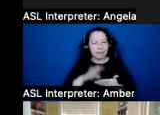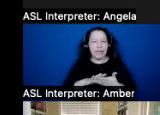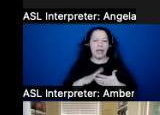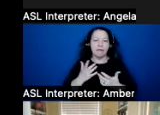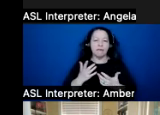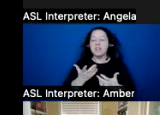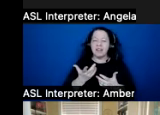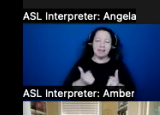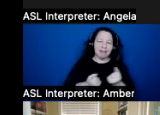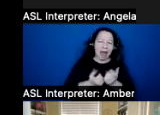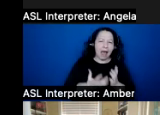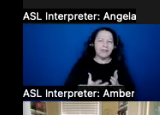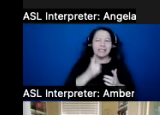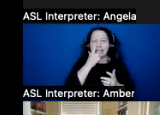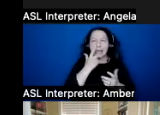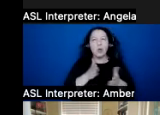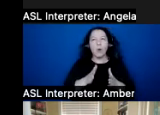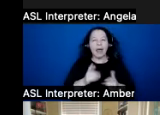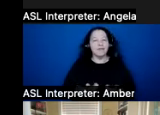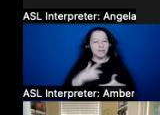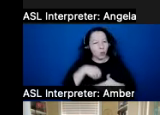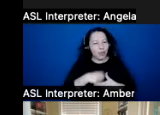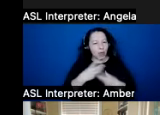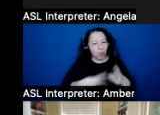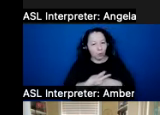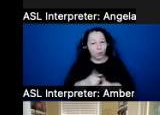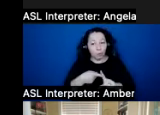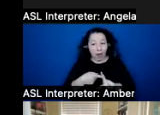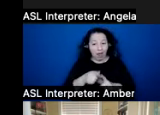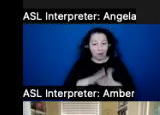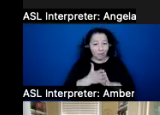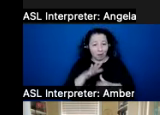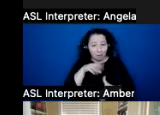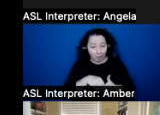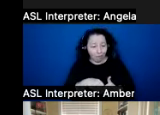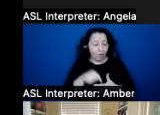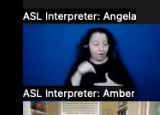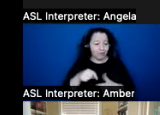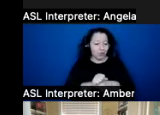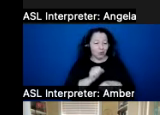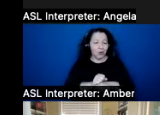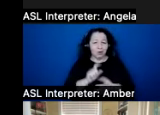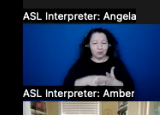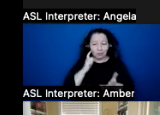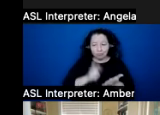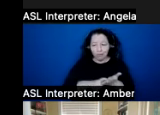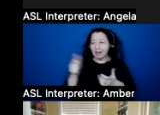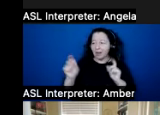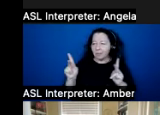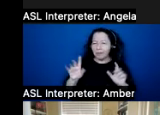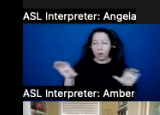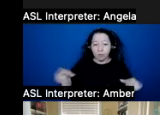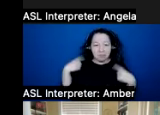in the world. I think once you've been in this work for a while, you start to recognize other people who either have been doing the